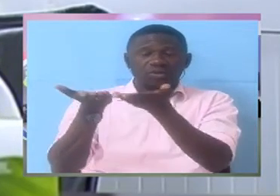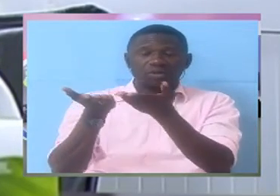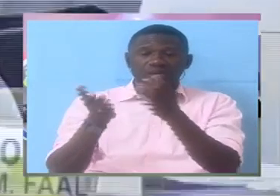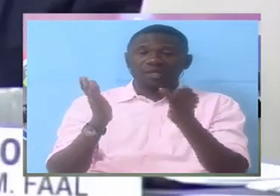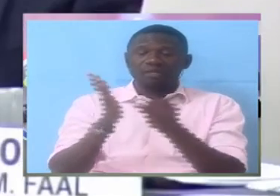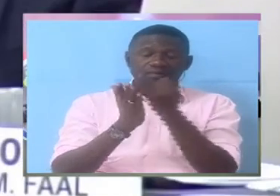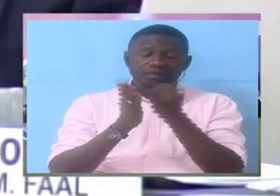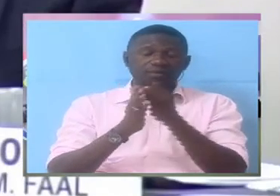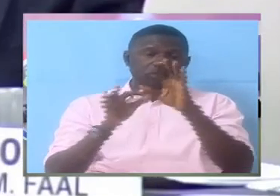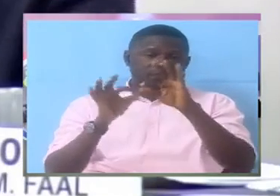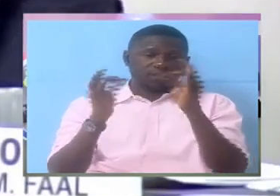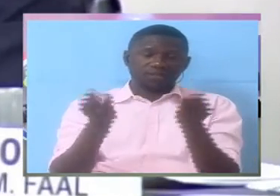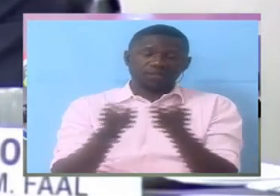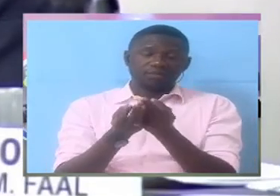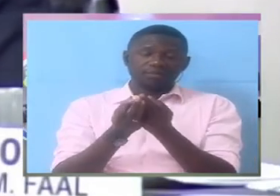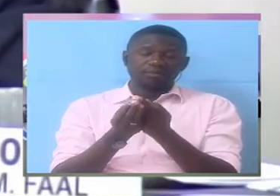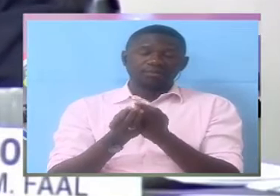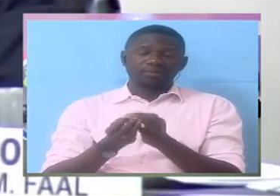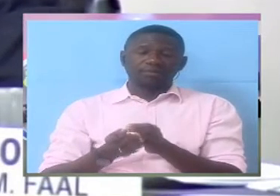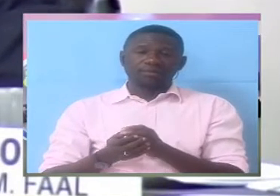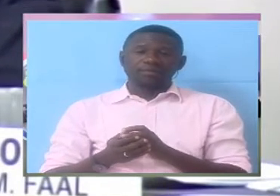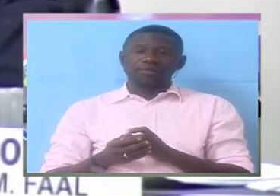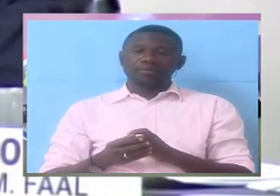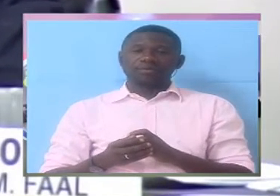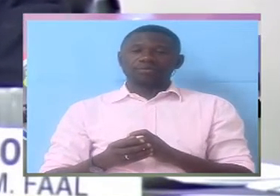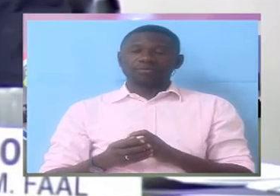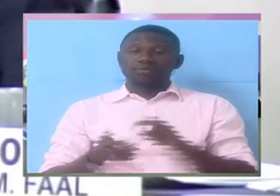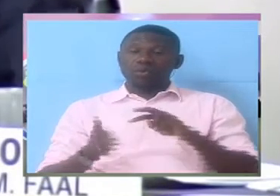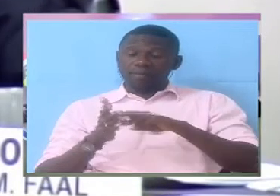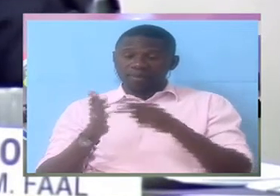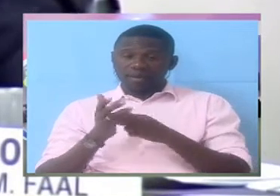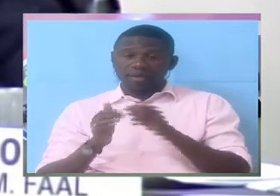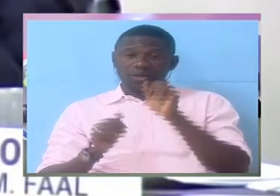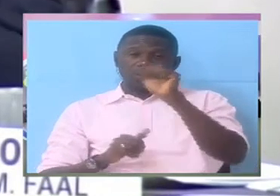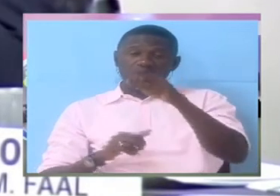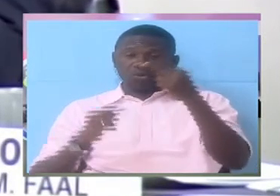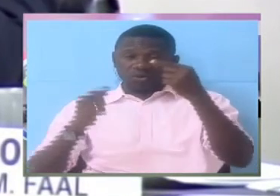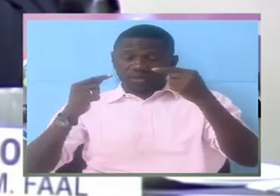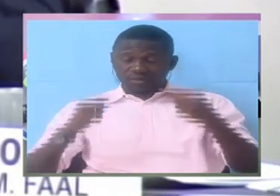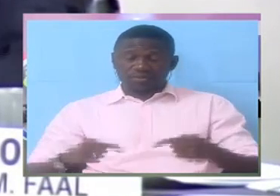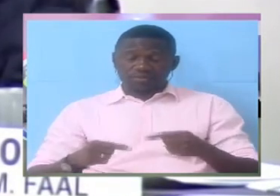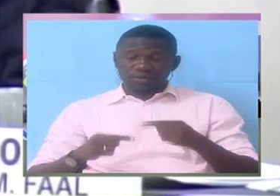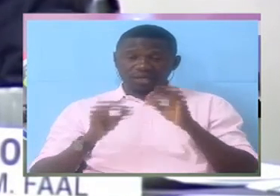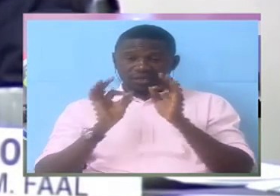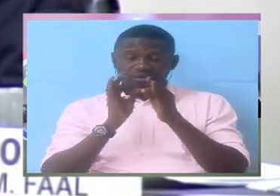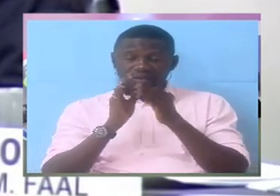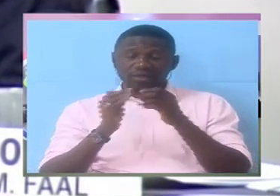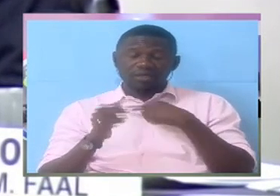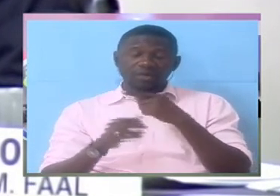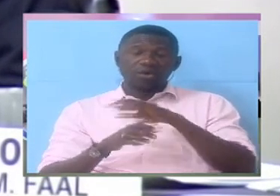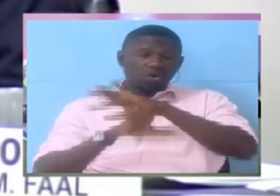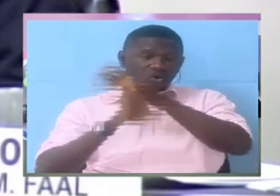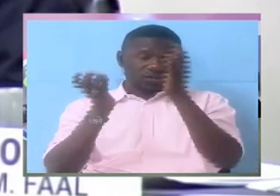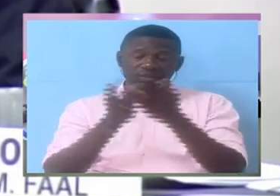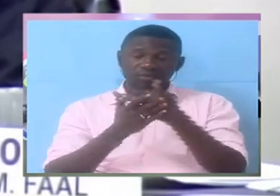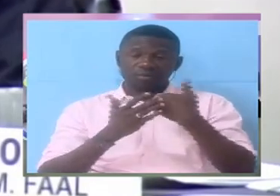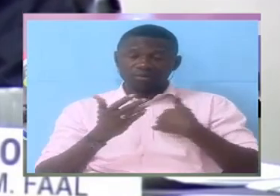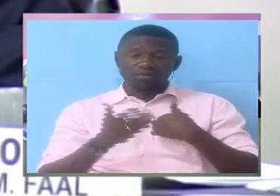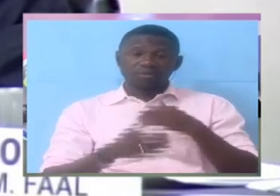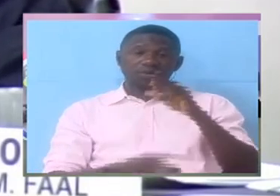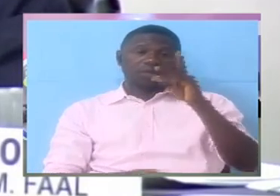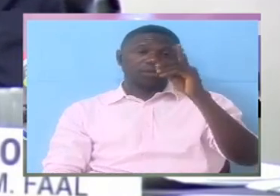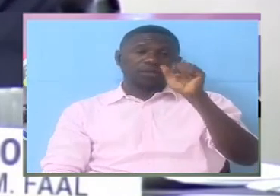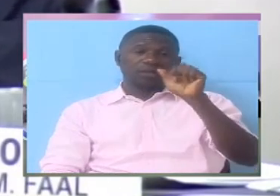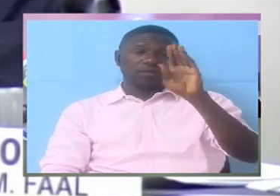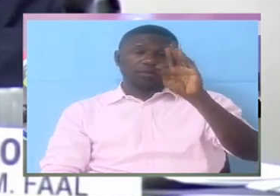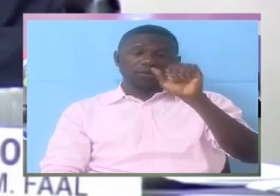So your testimony is that all these people, Daba Marena, Fode Bari, Baba Dinding Jobate, Baba Saho, and